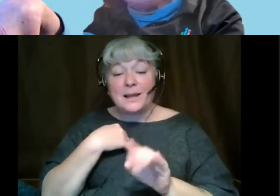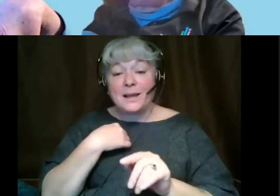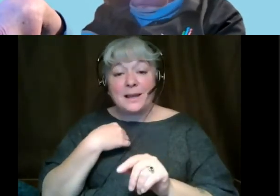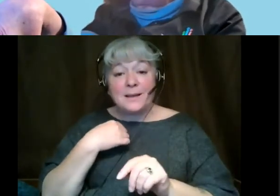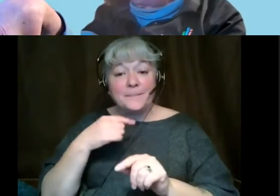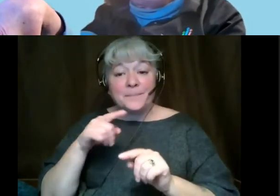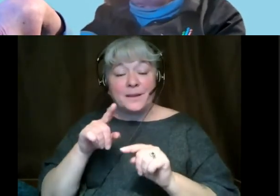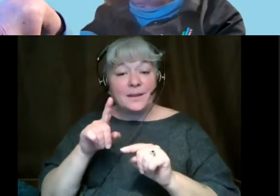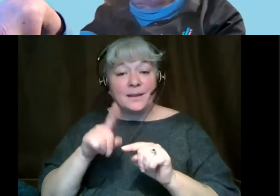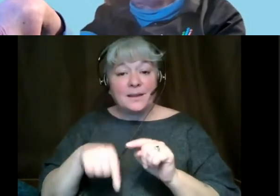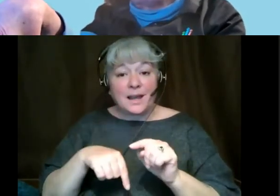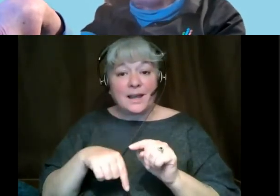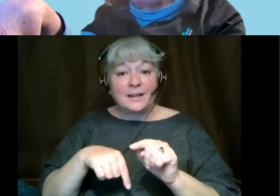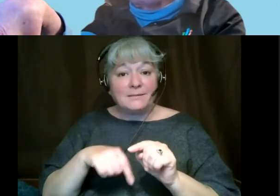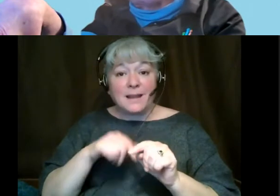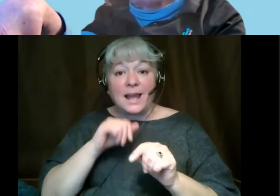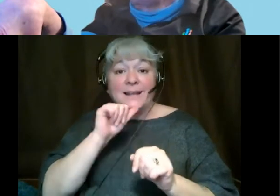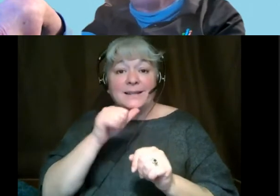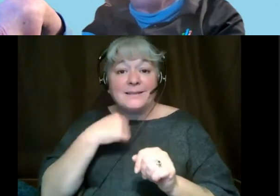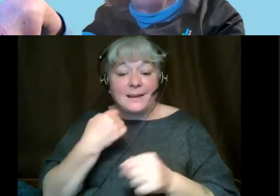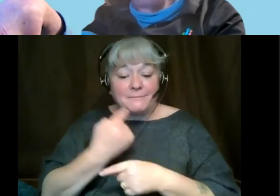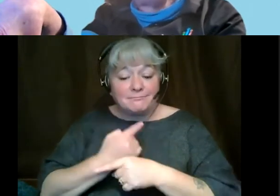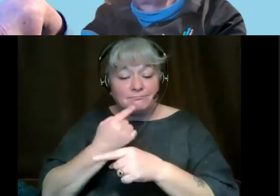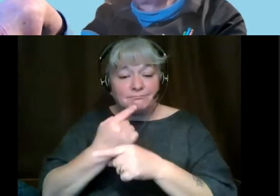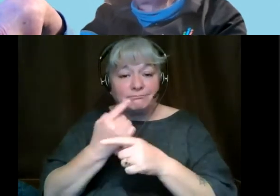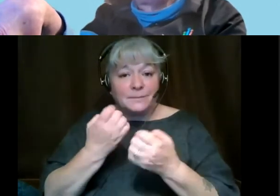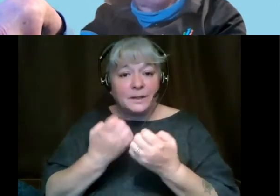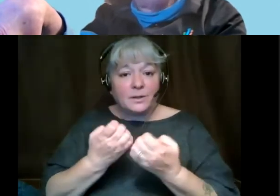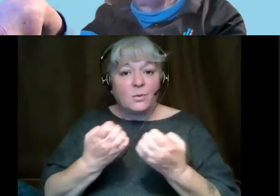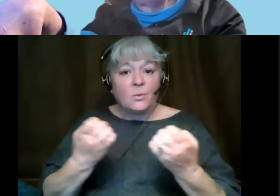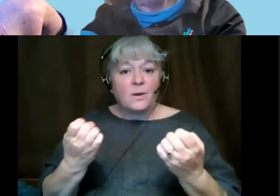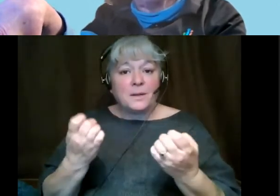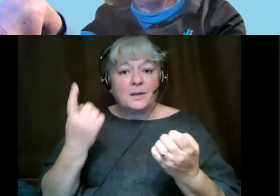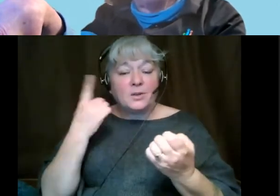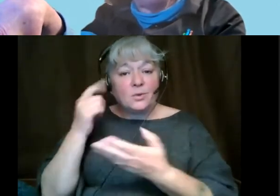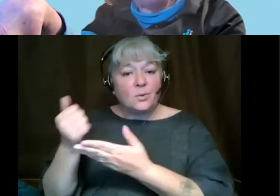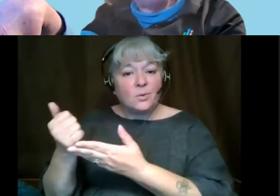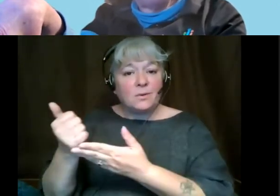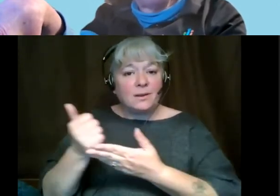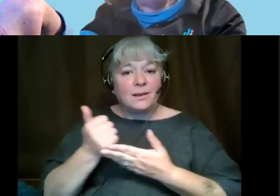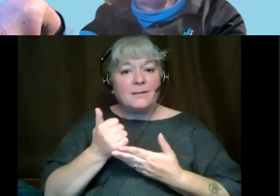have the right equipment to help me